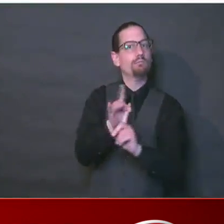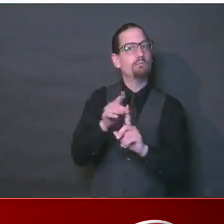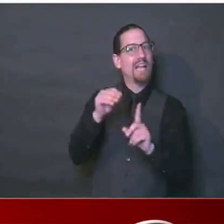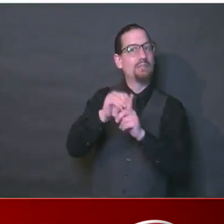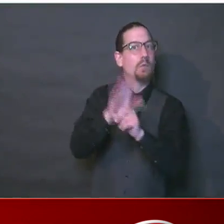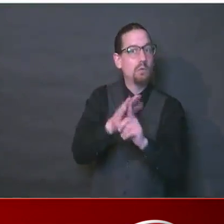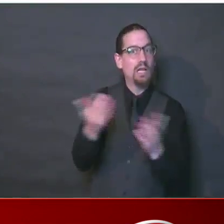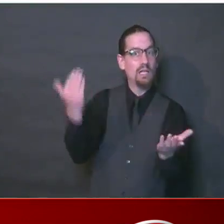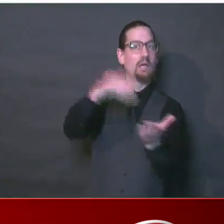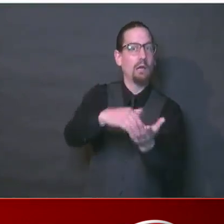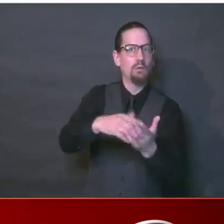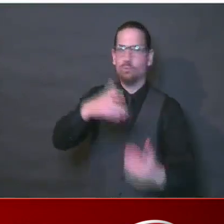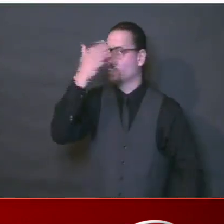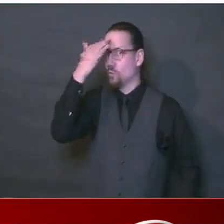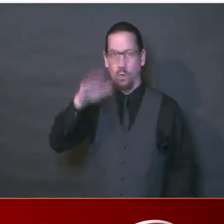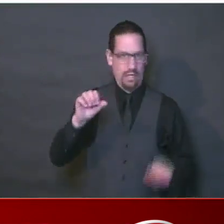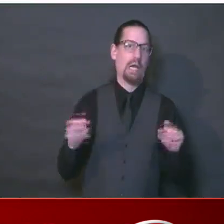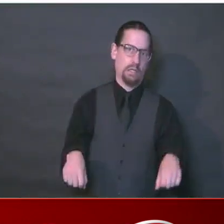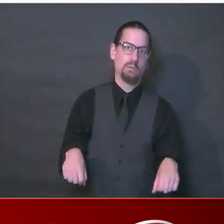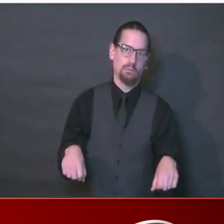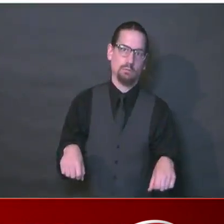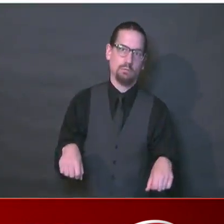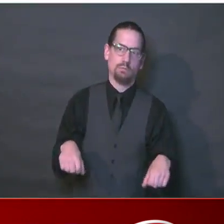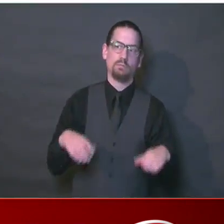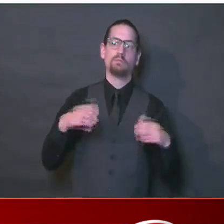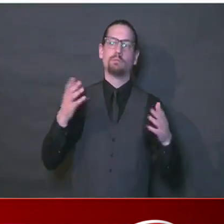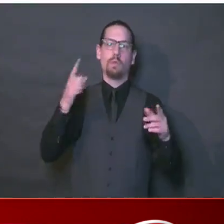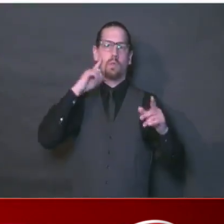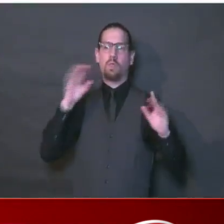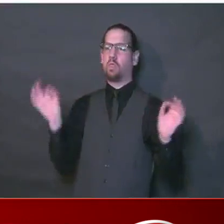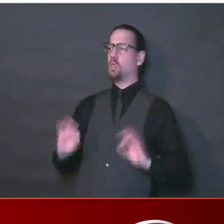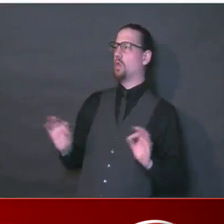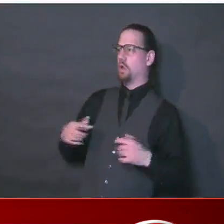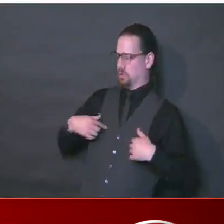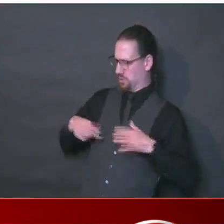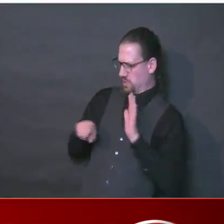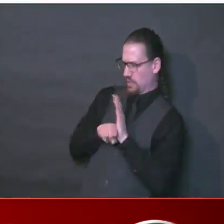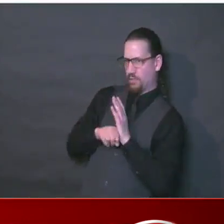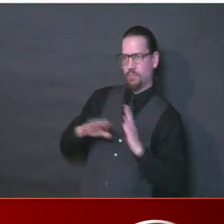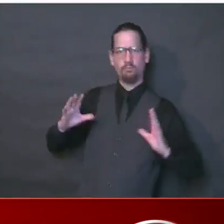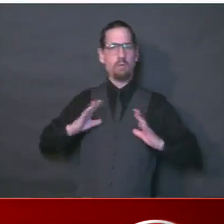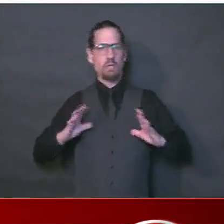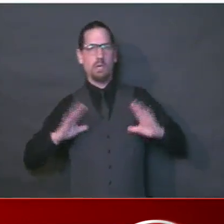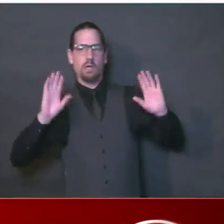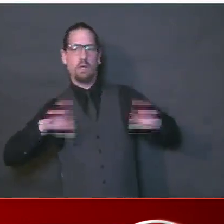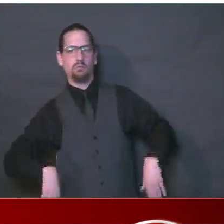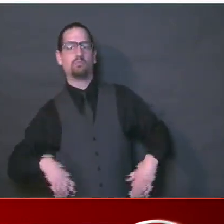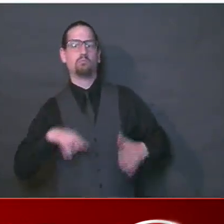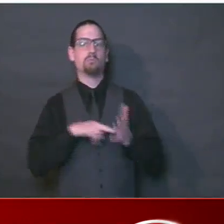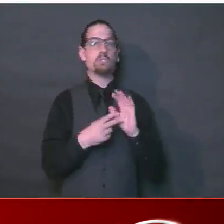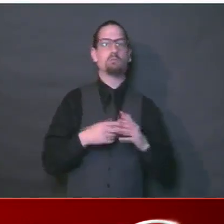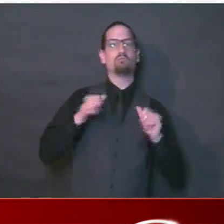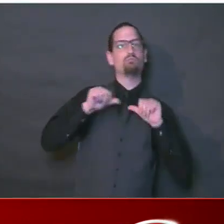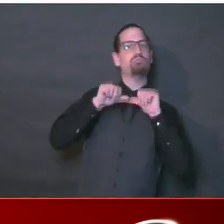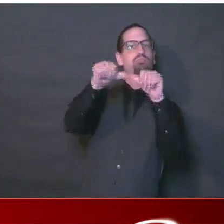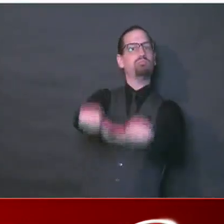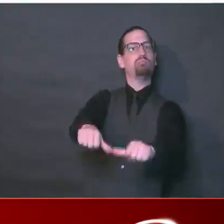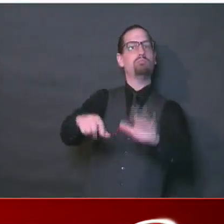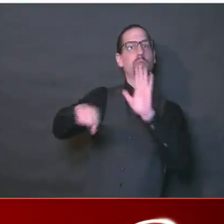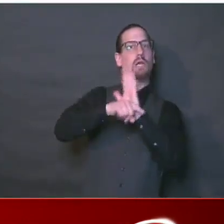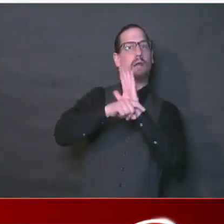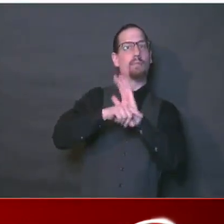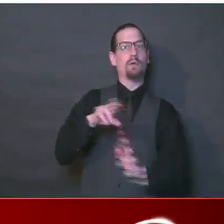has tested negative, that does not mean that they will remain negative for time to come, because the